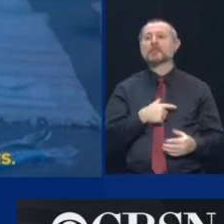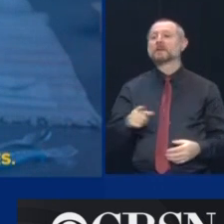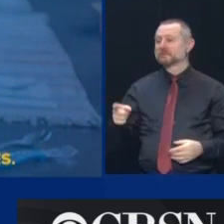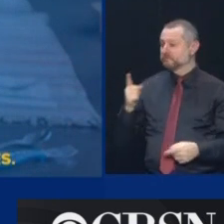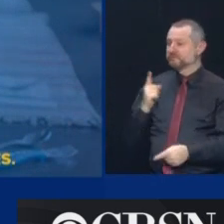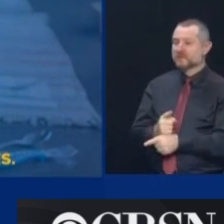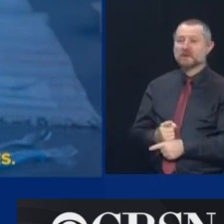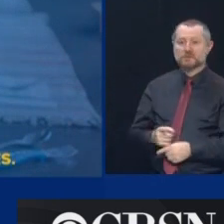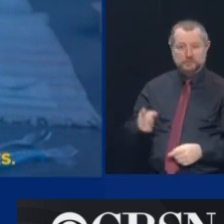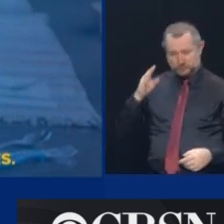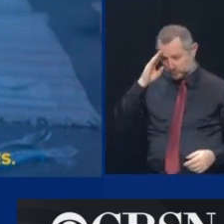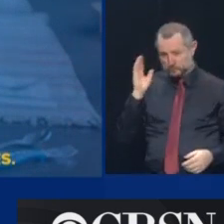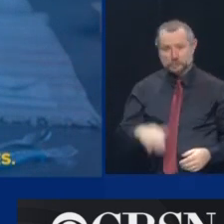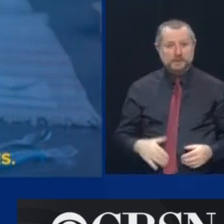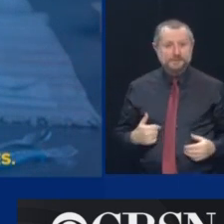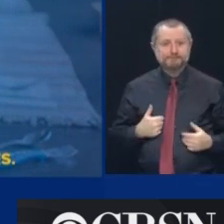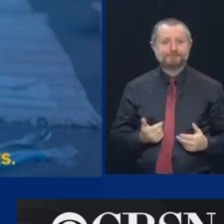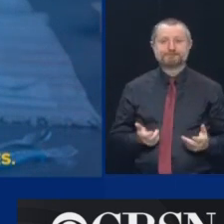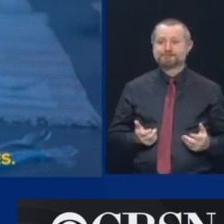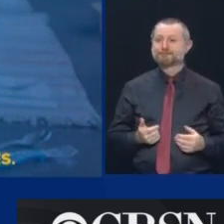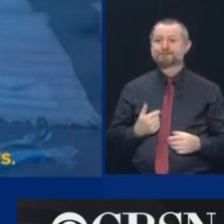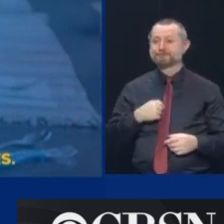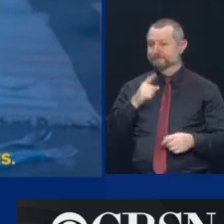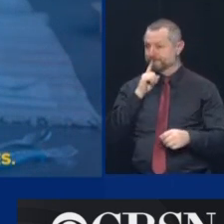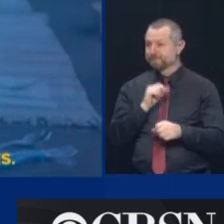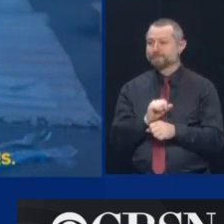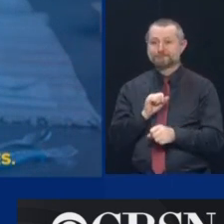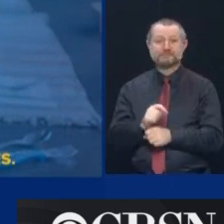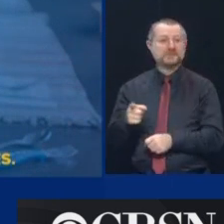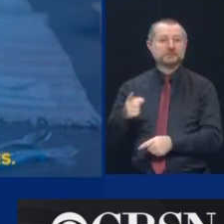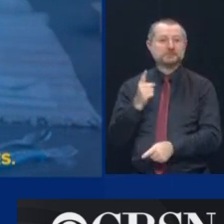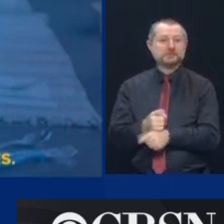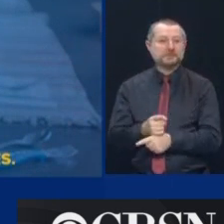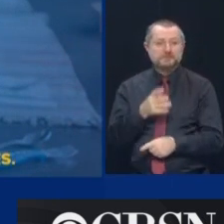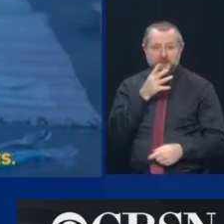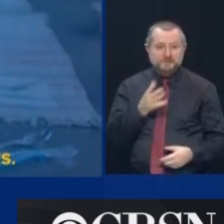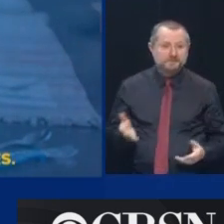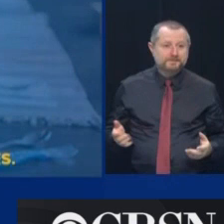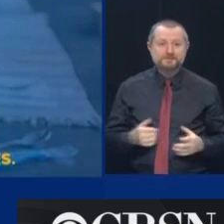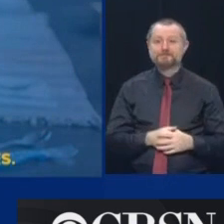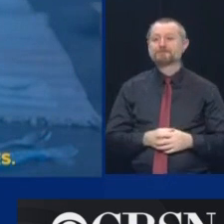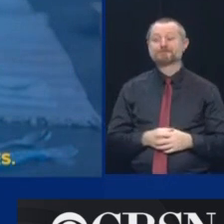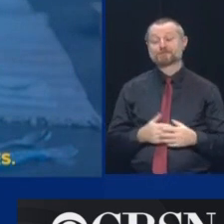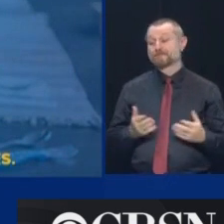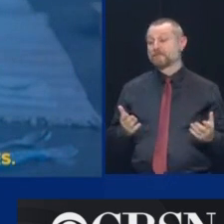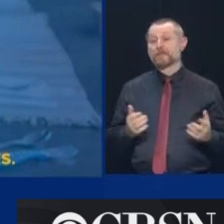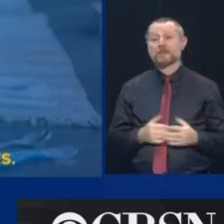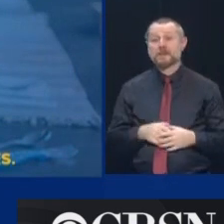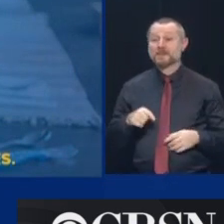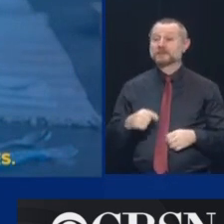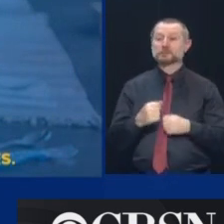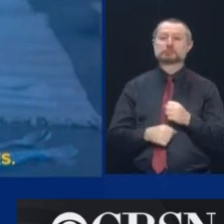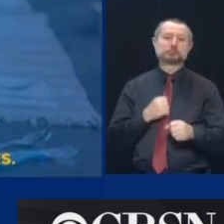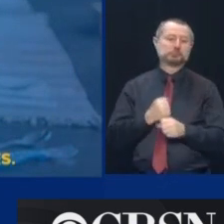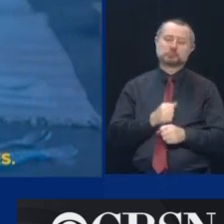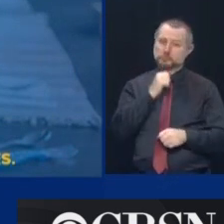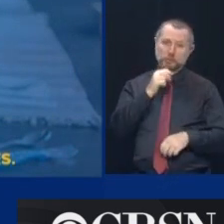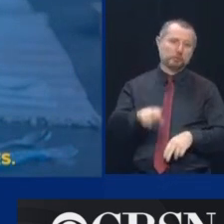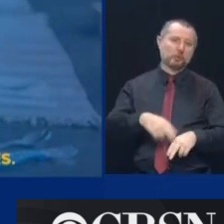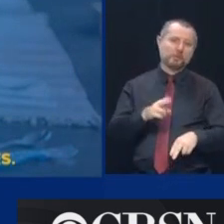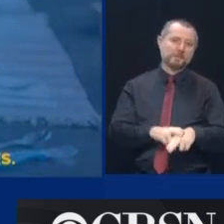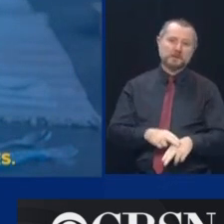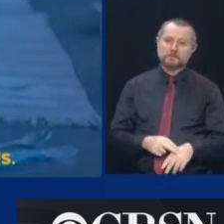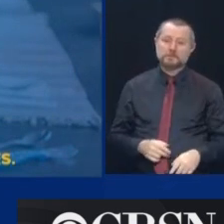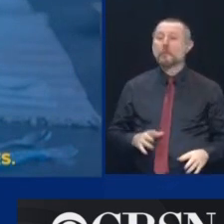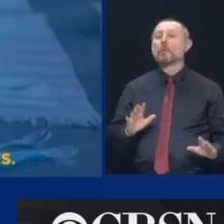know. It's all true. But it's not a normal Thanksgiving. So I think of